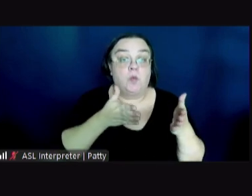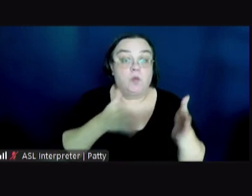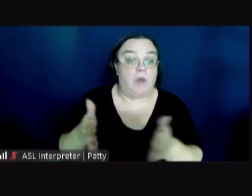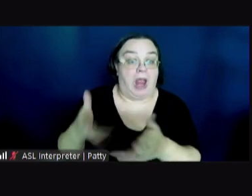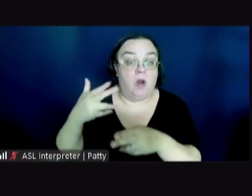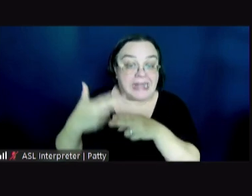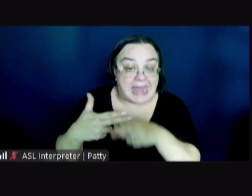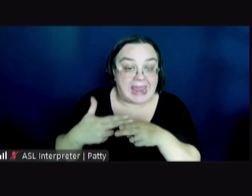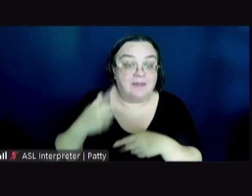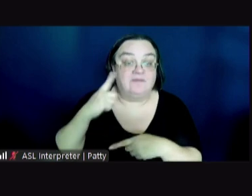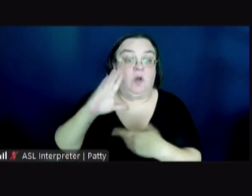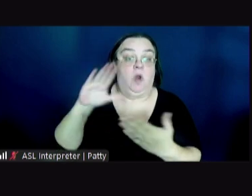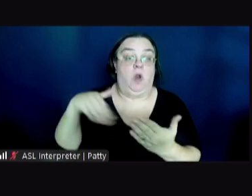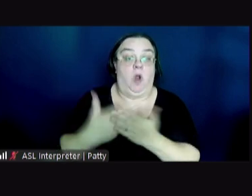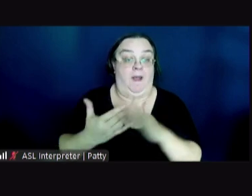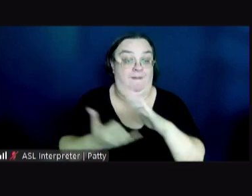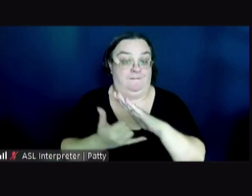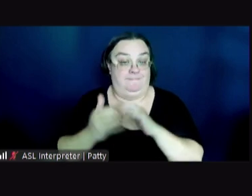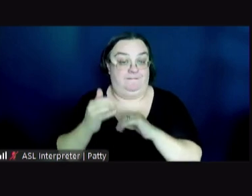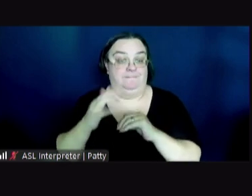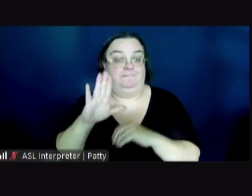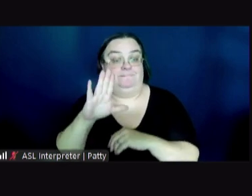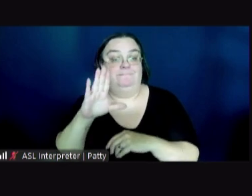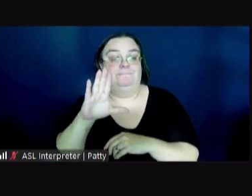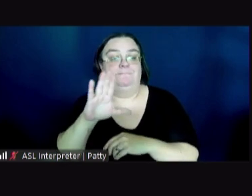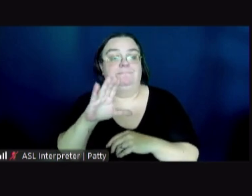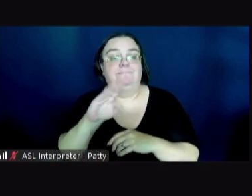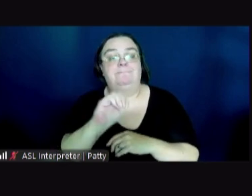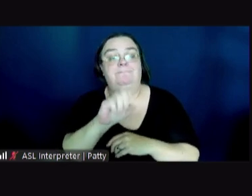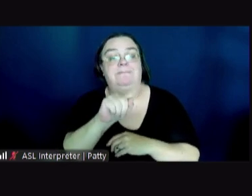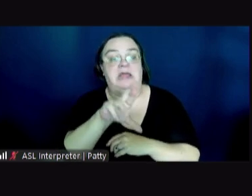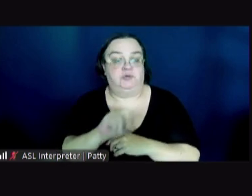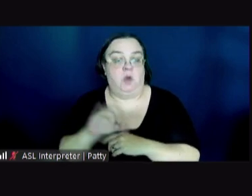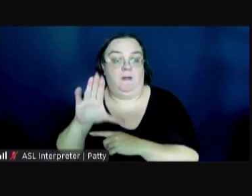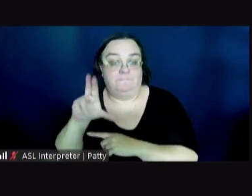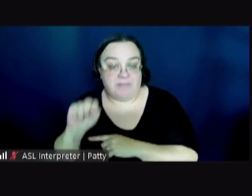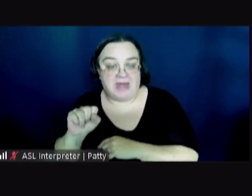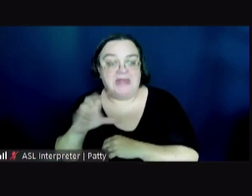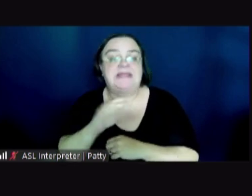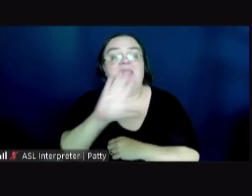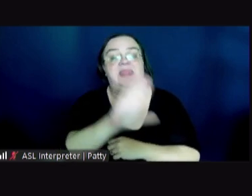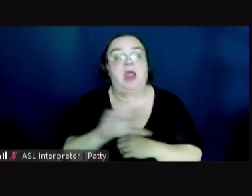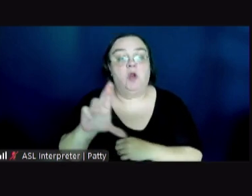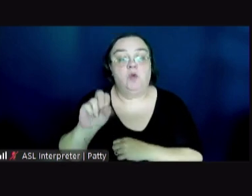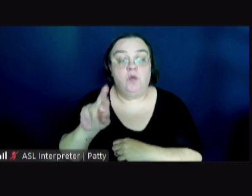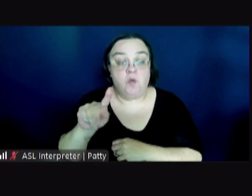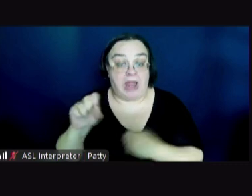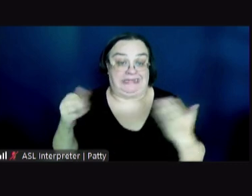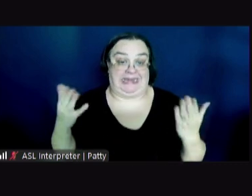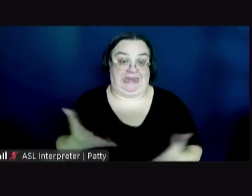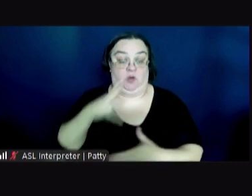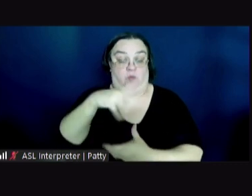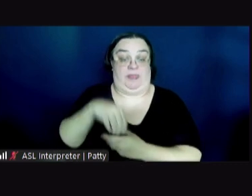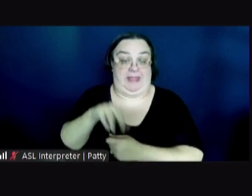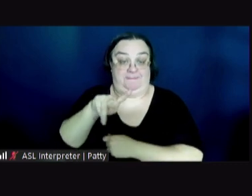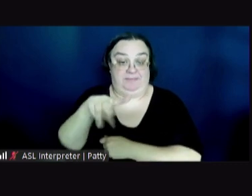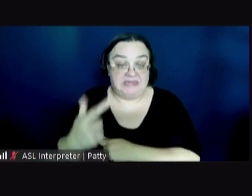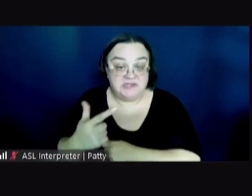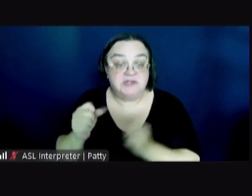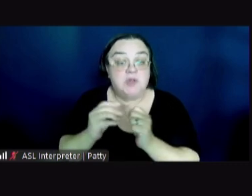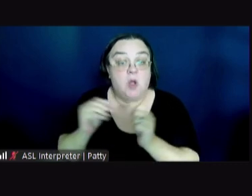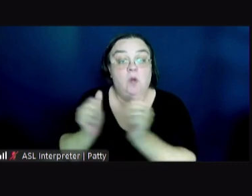routes here in the county. We've also partnered with the county to support this new